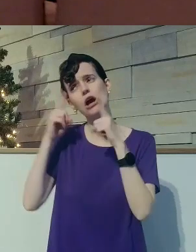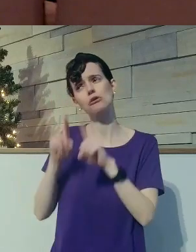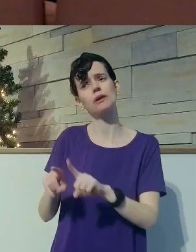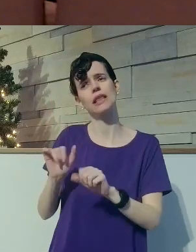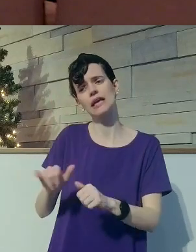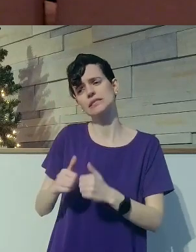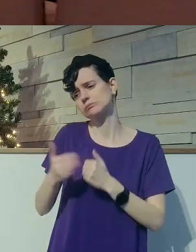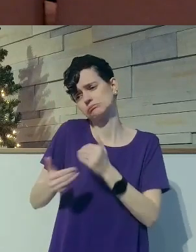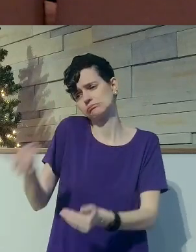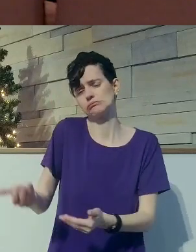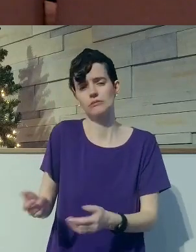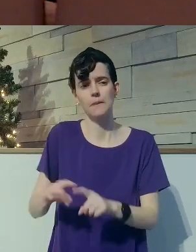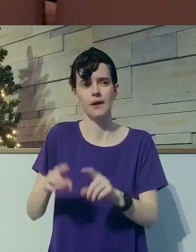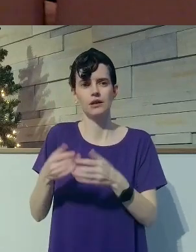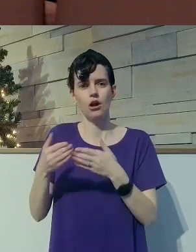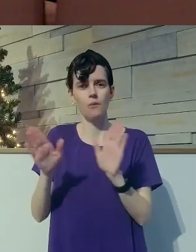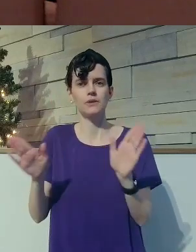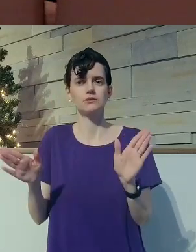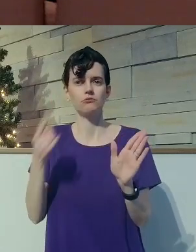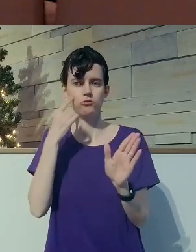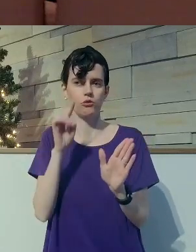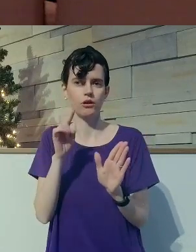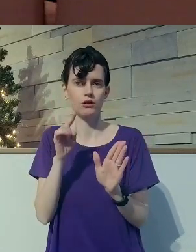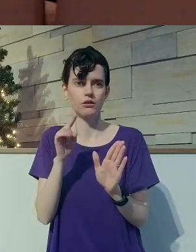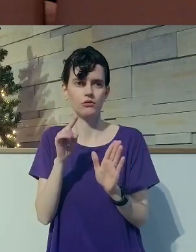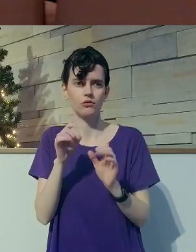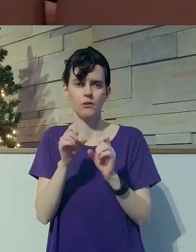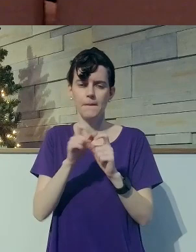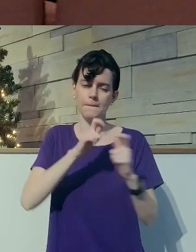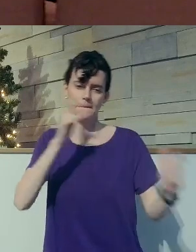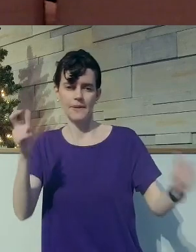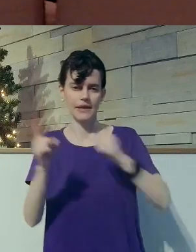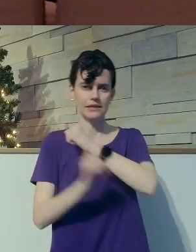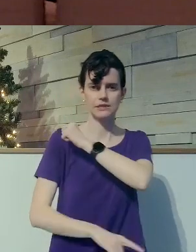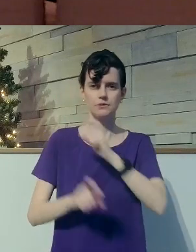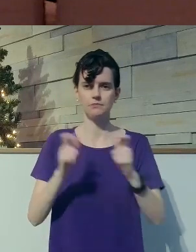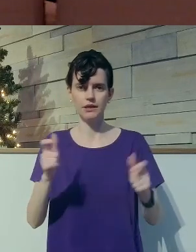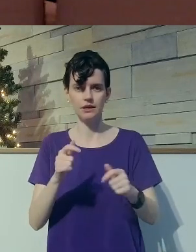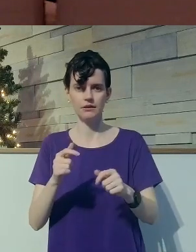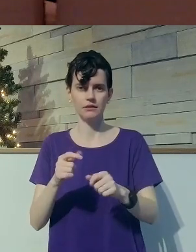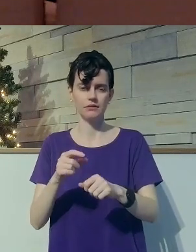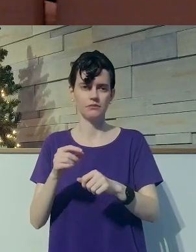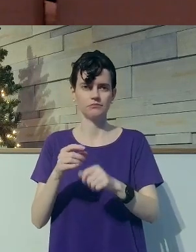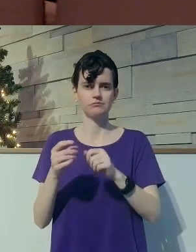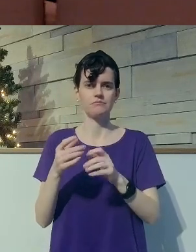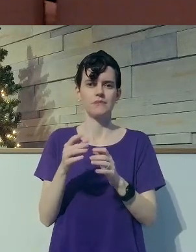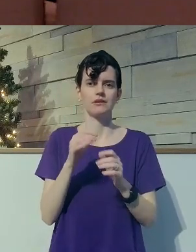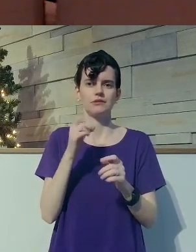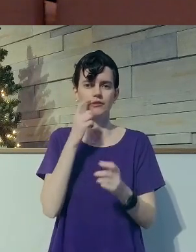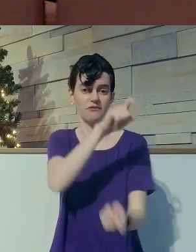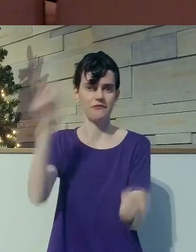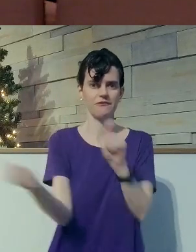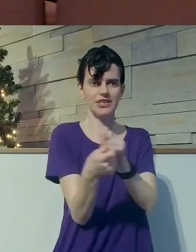how it's going to have to be. But this opens up the door to extreme discipline, extreme punishment, and even to vengeance itself. It is